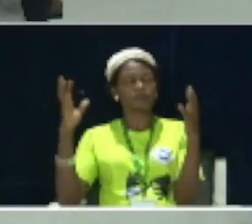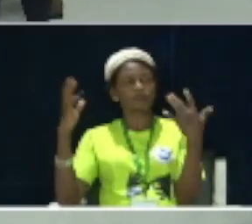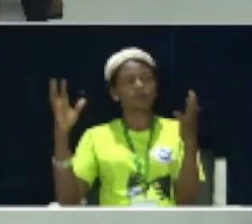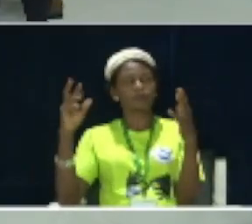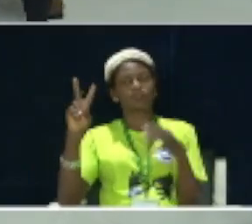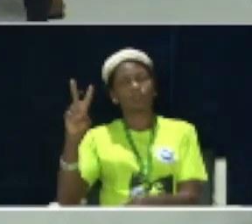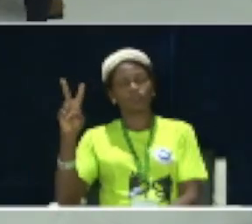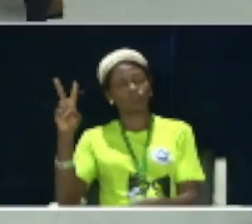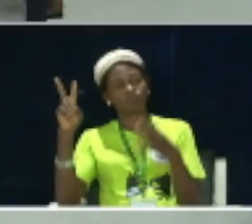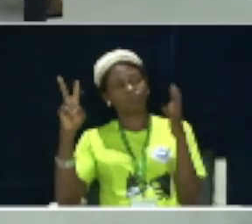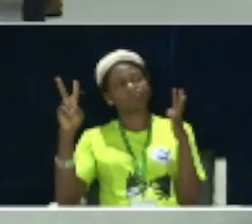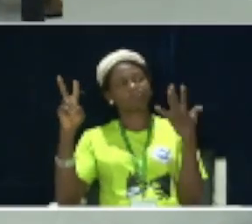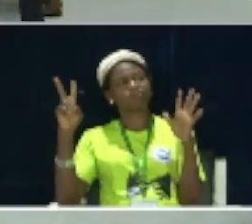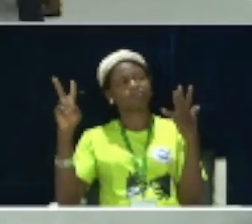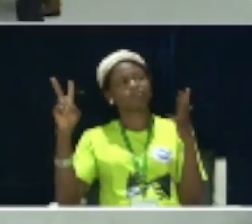2.